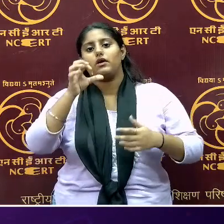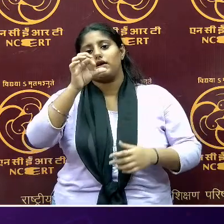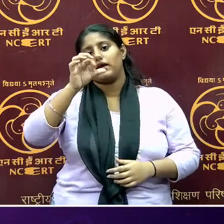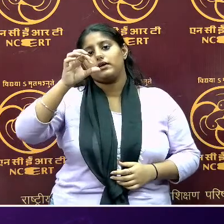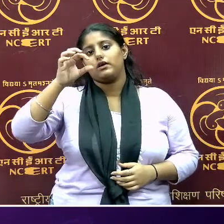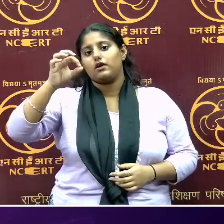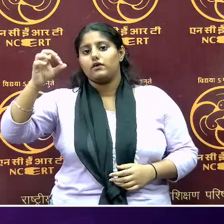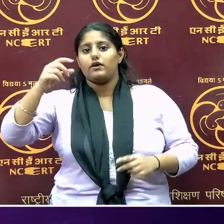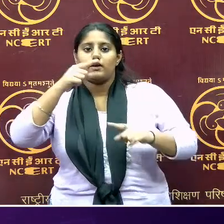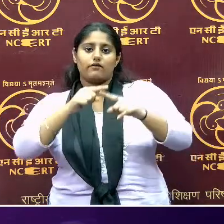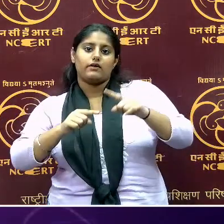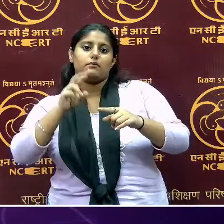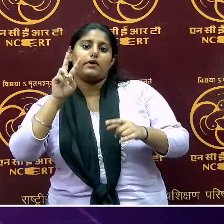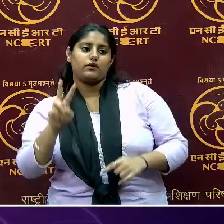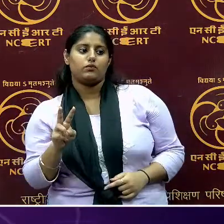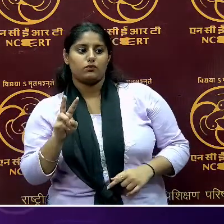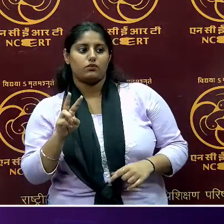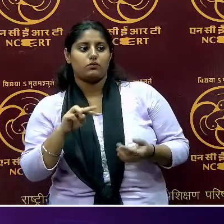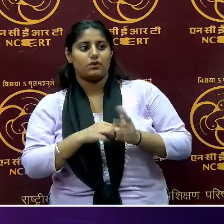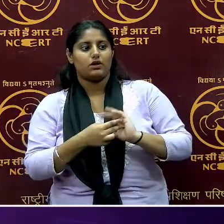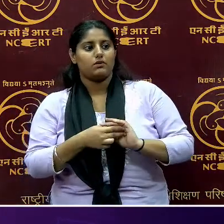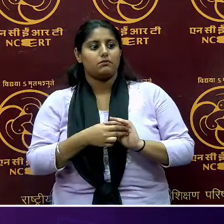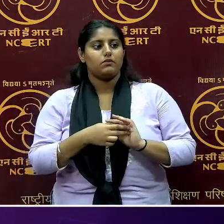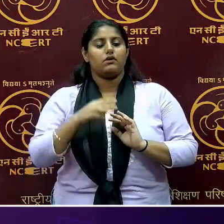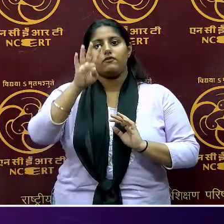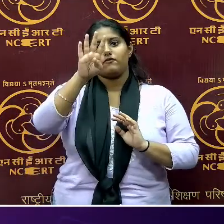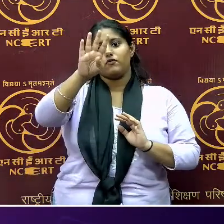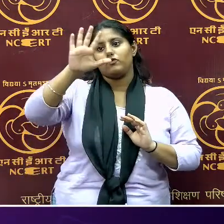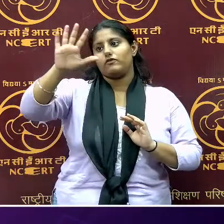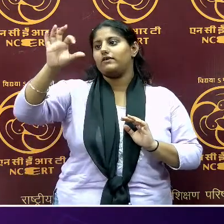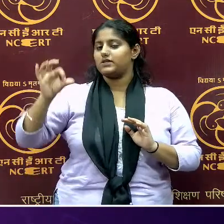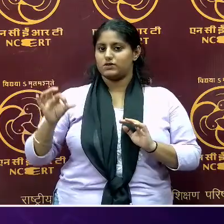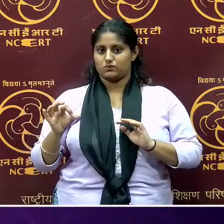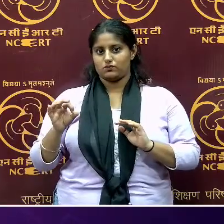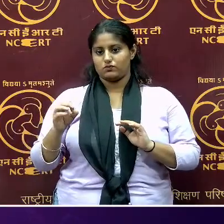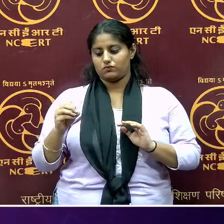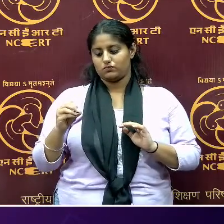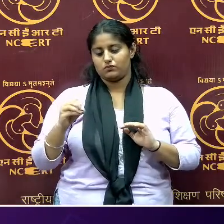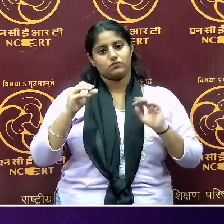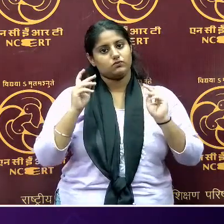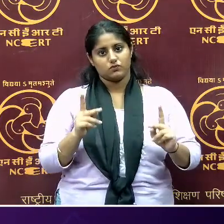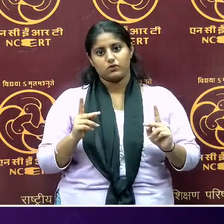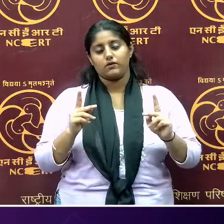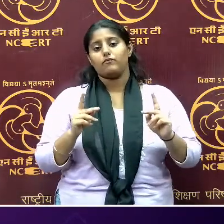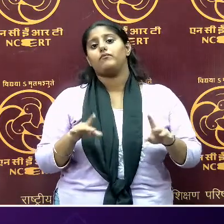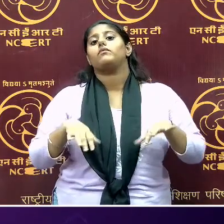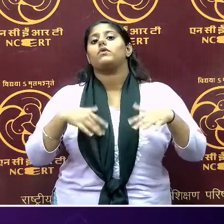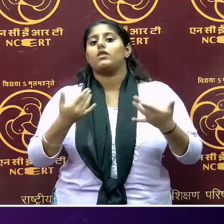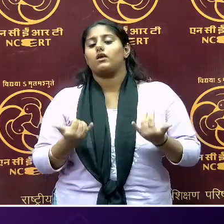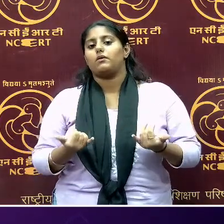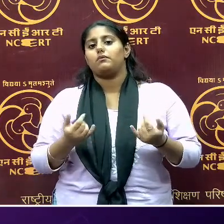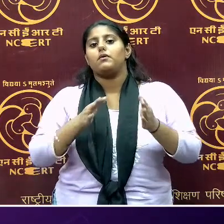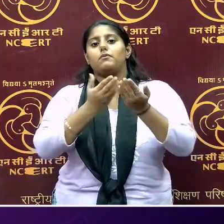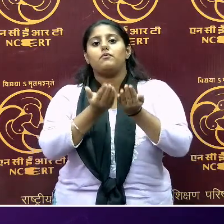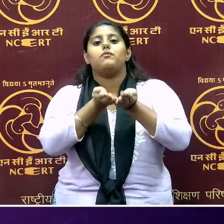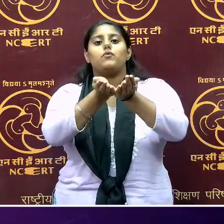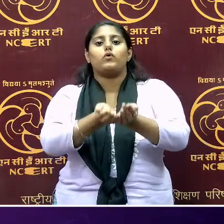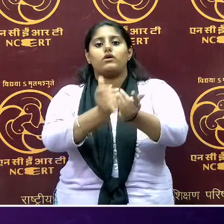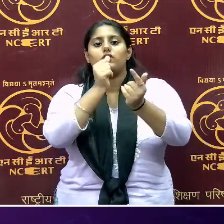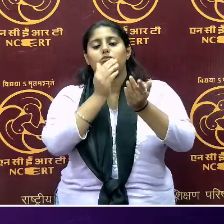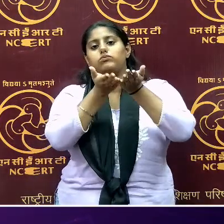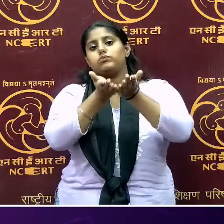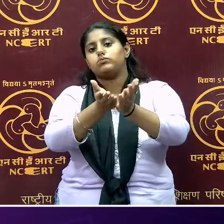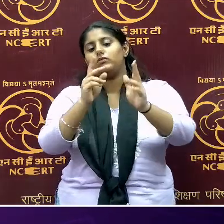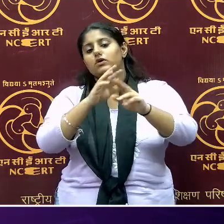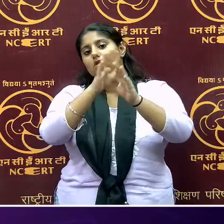900 divided by 2. Yes. That is equal to 450. Right. Now, come to the boat. Boat can